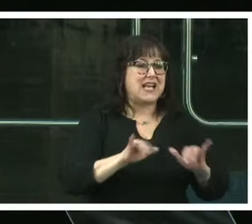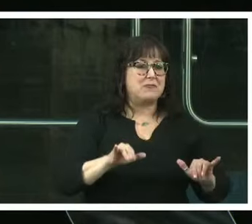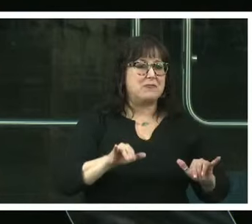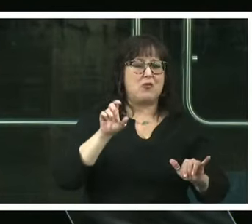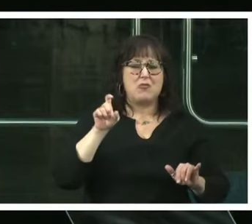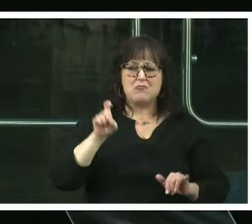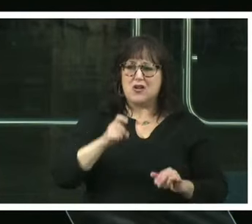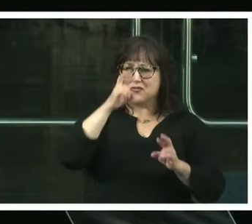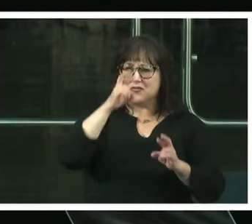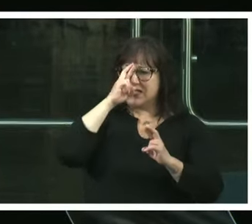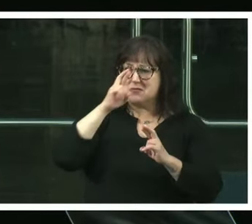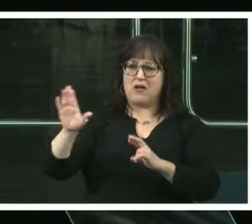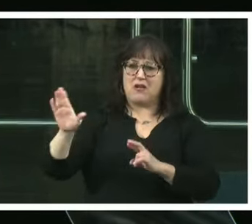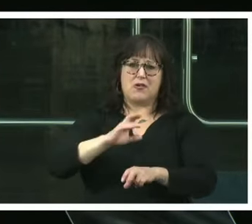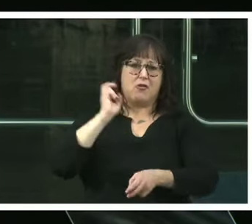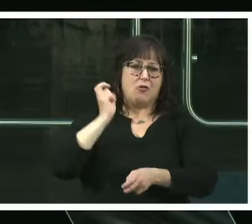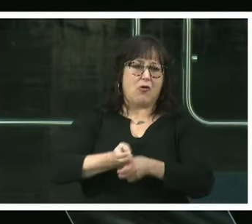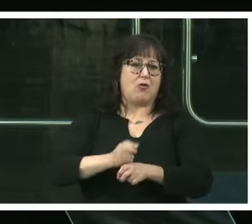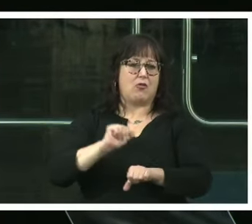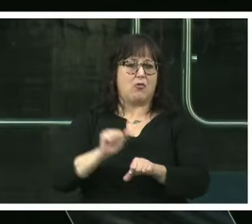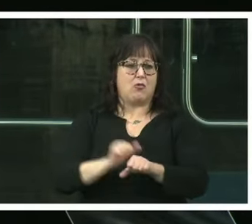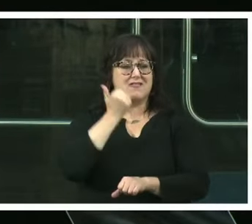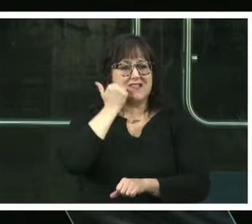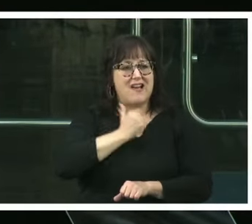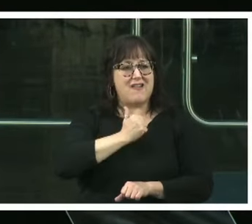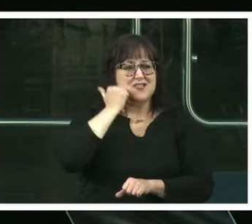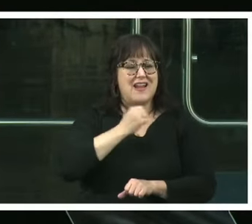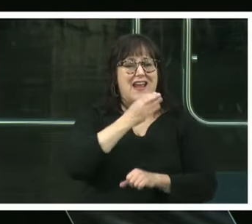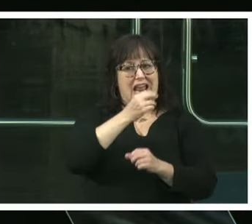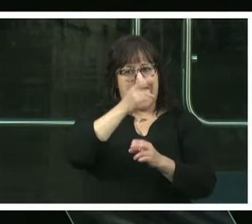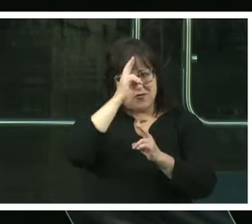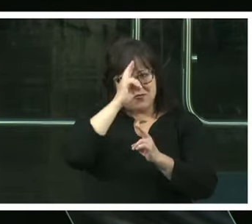the hard work they do every day and respect them.